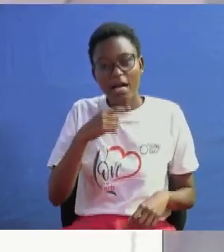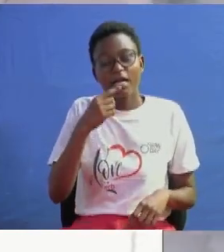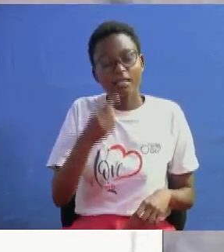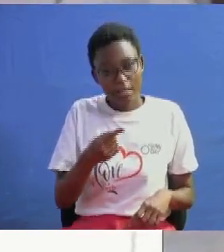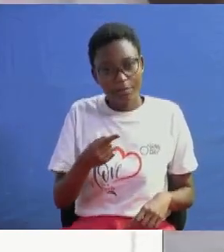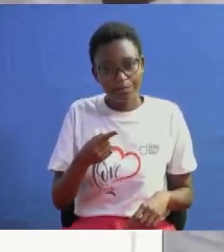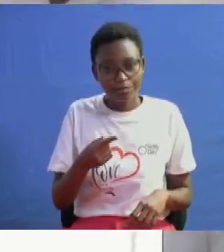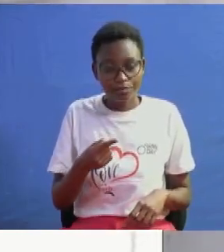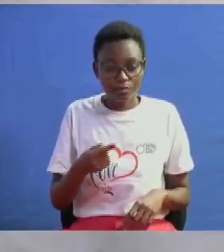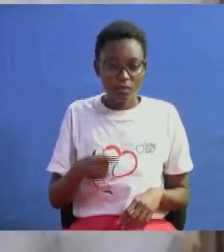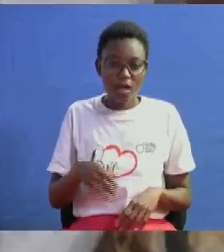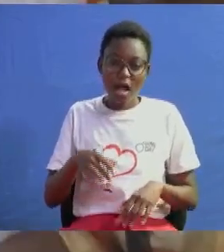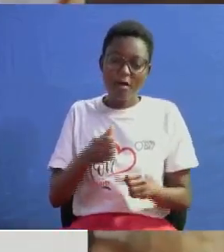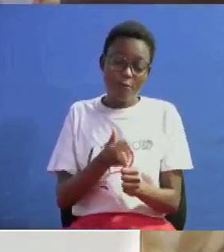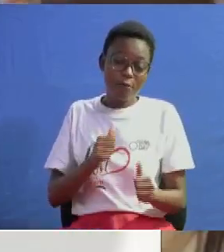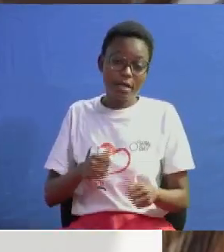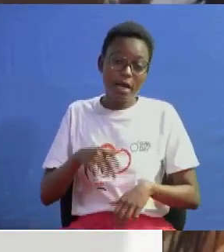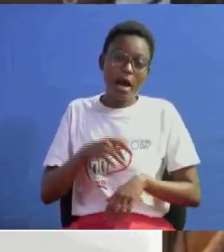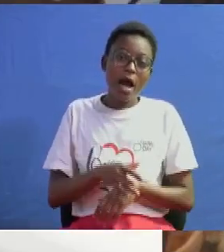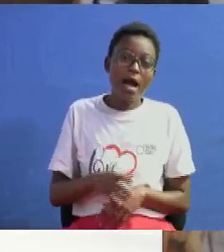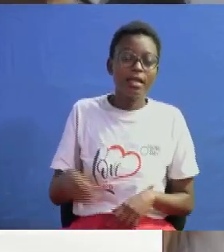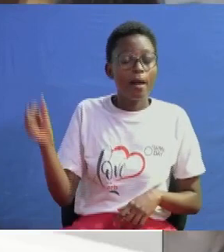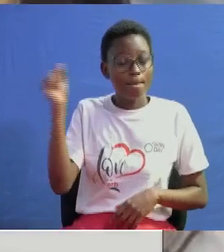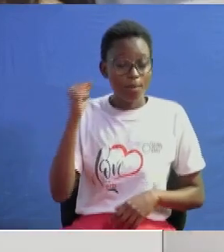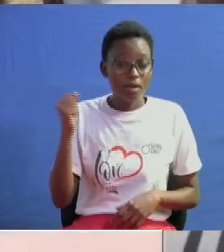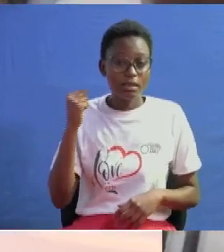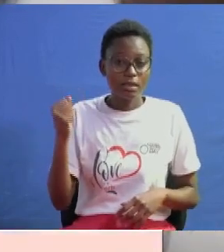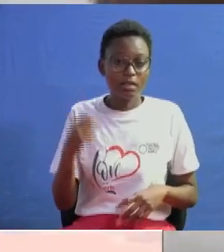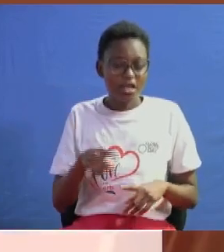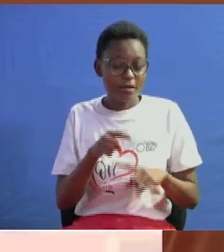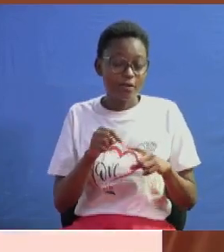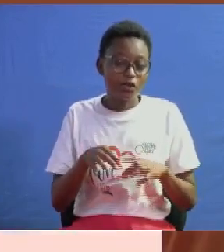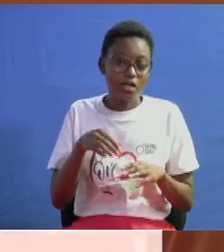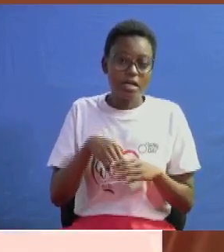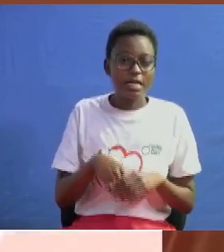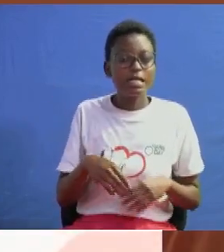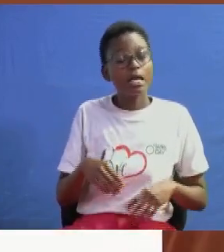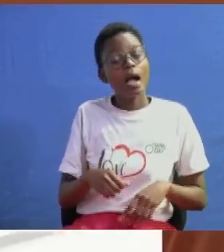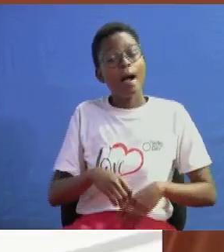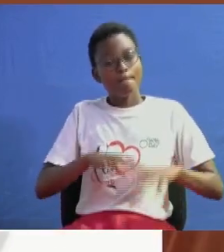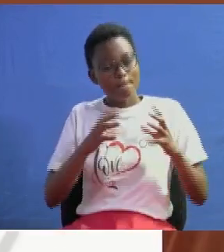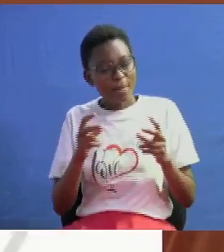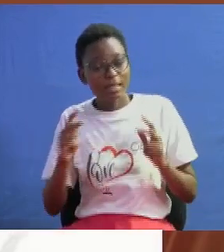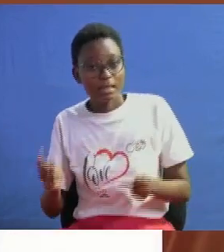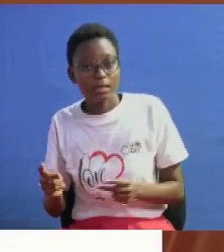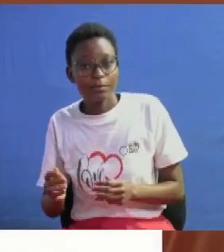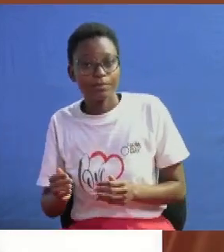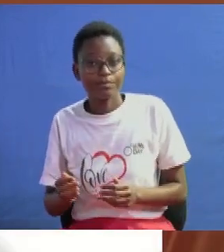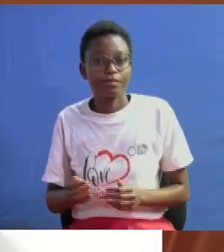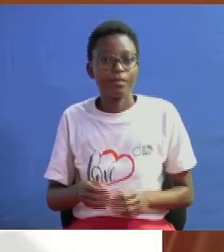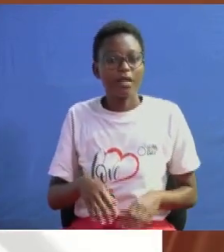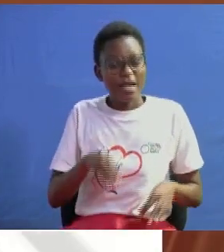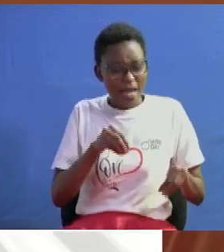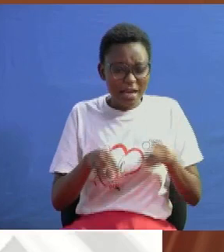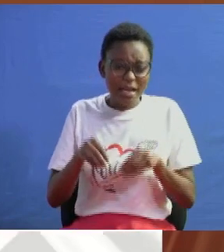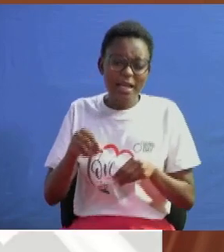leaders to avoid early politics, claiming that it is the sole reason for division in parties. Sasa bado tu uchaguzi ambao inakuja